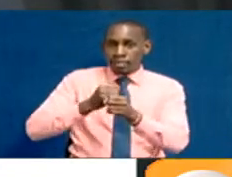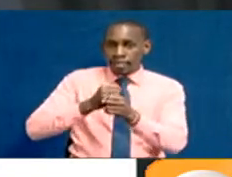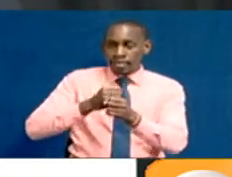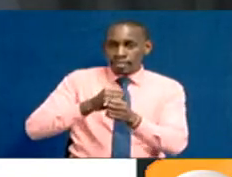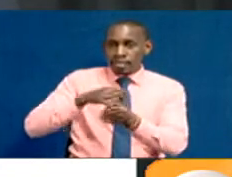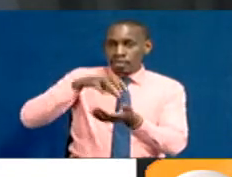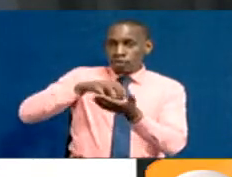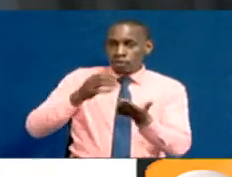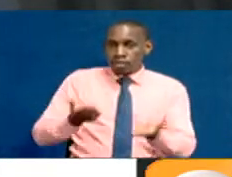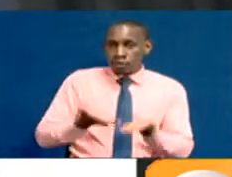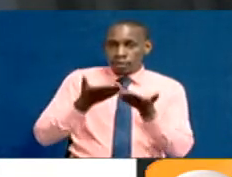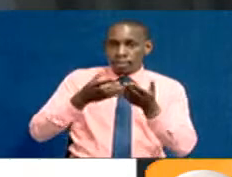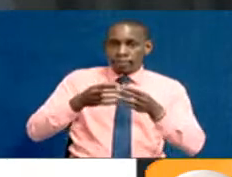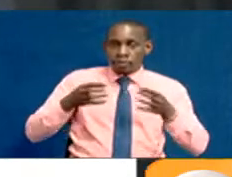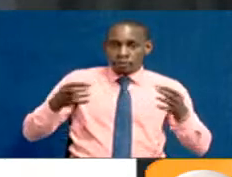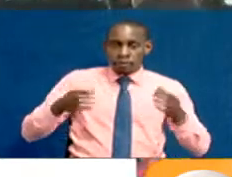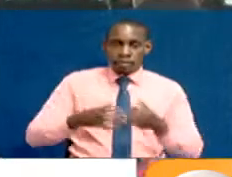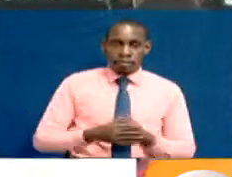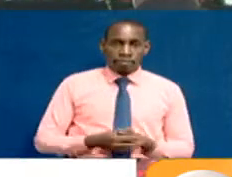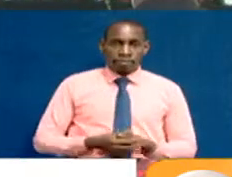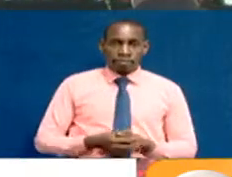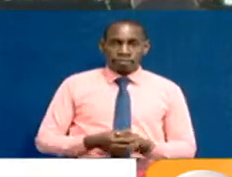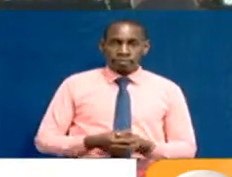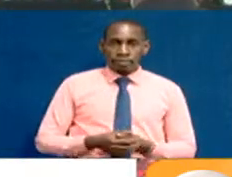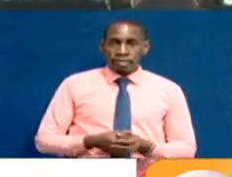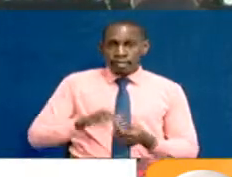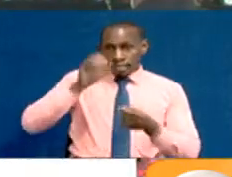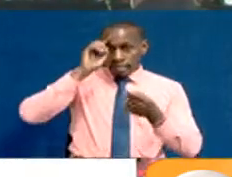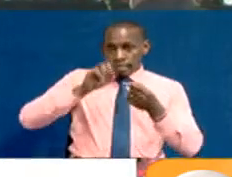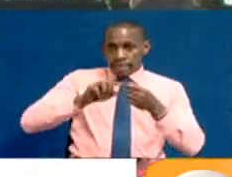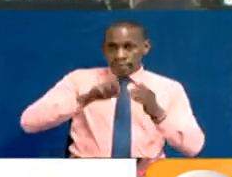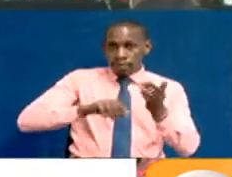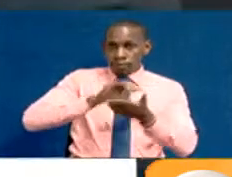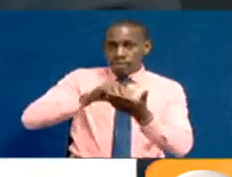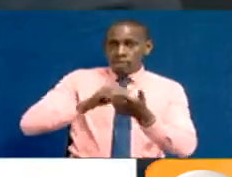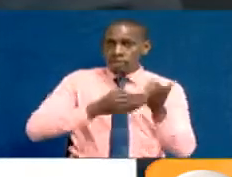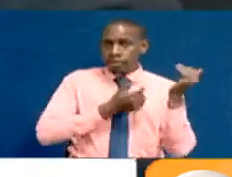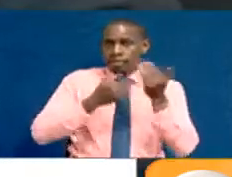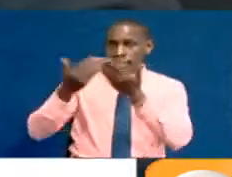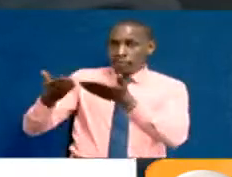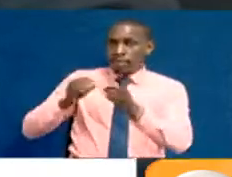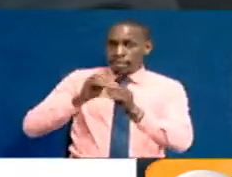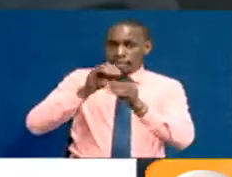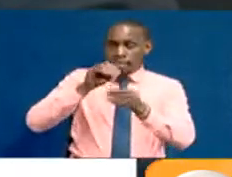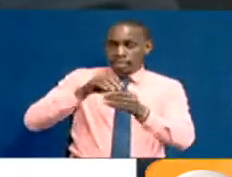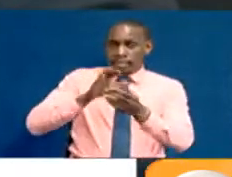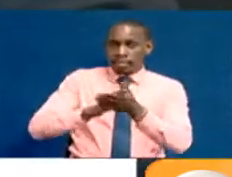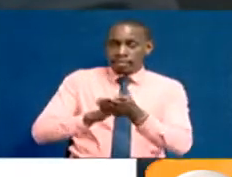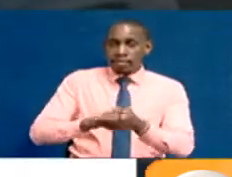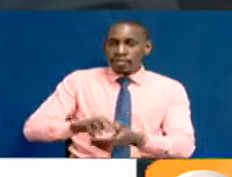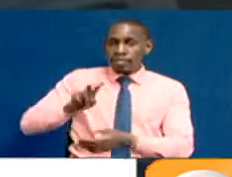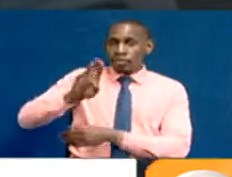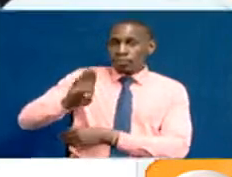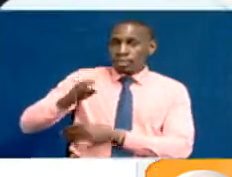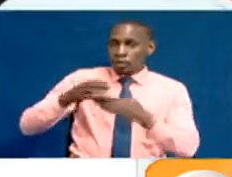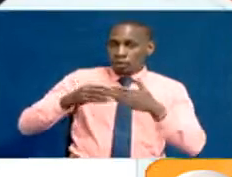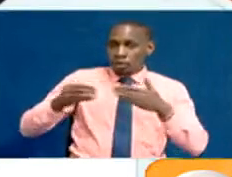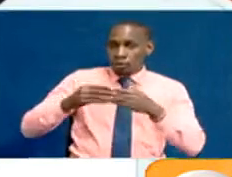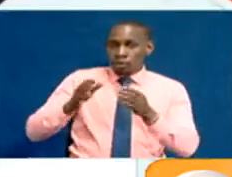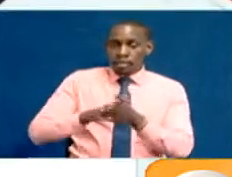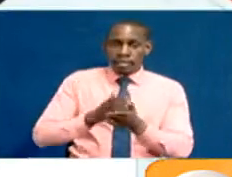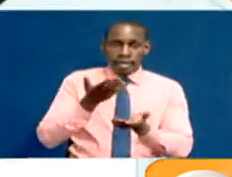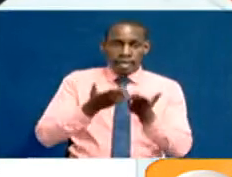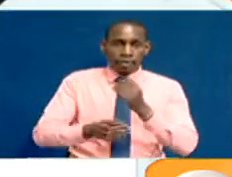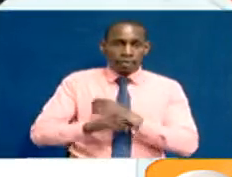to scale this growth to new heights. As a target, the center hopes to attract investments totaling more than $2 billion, or